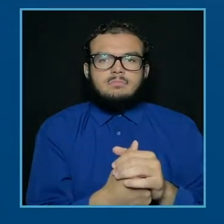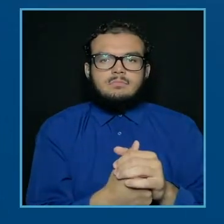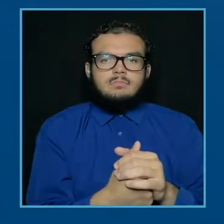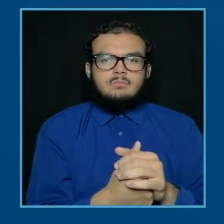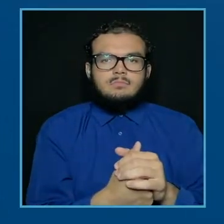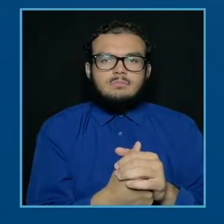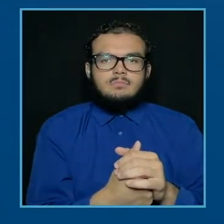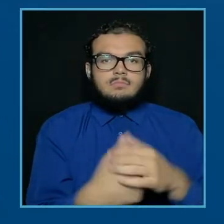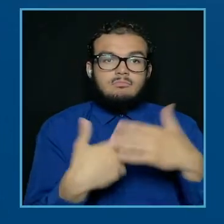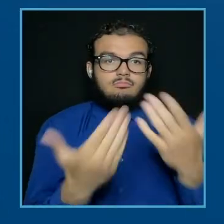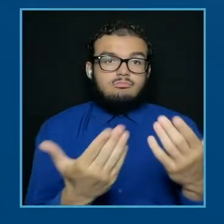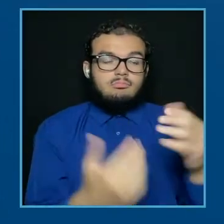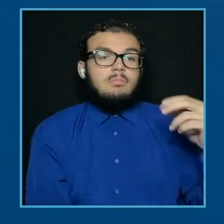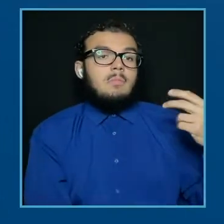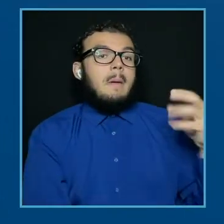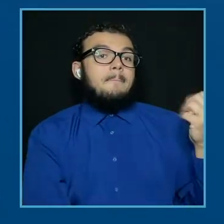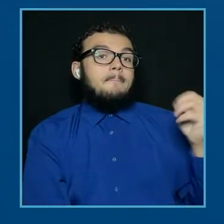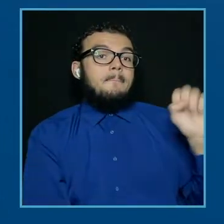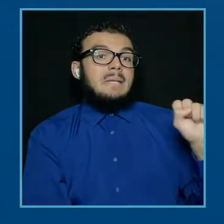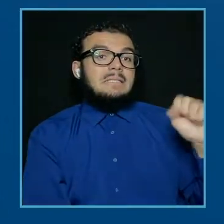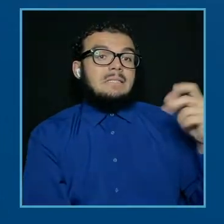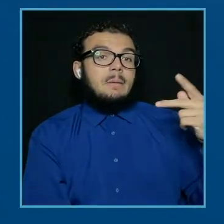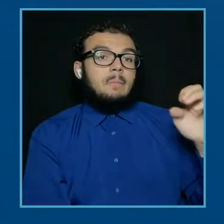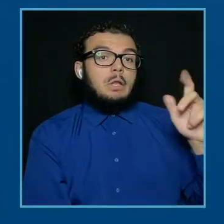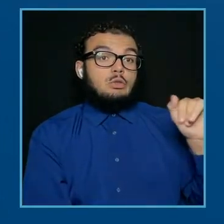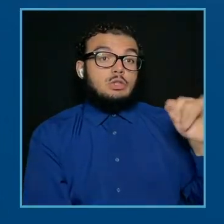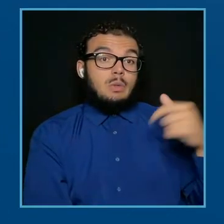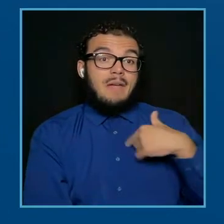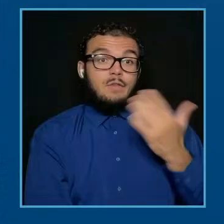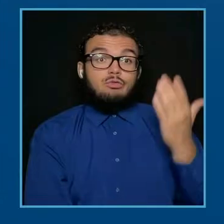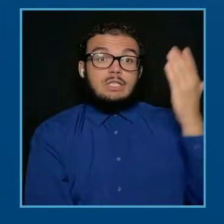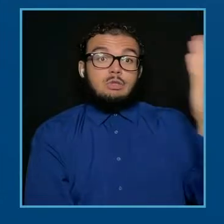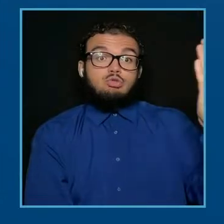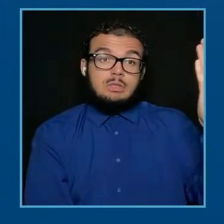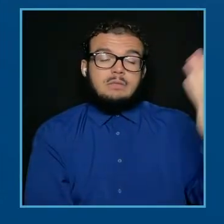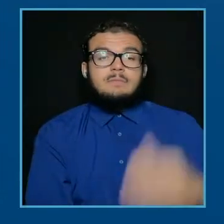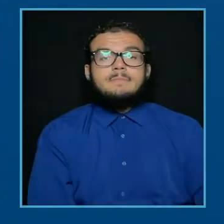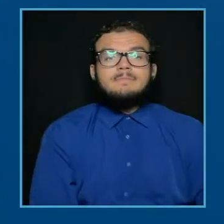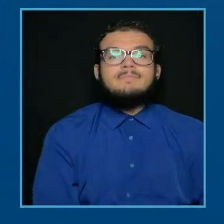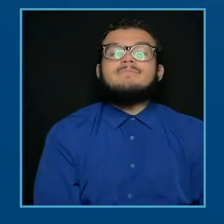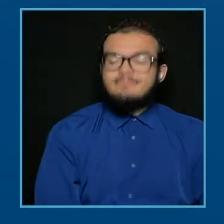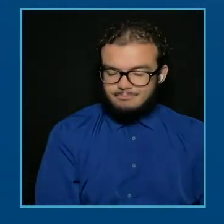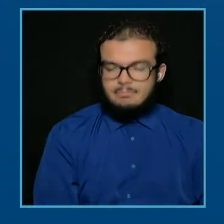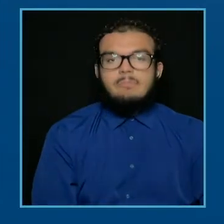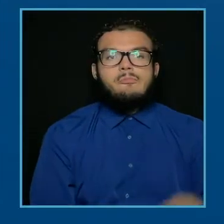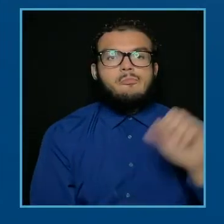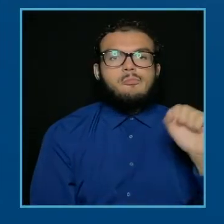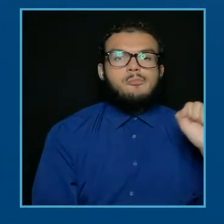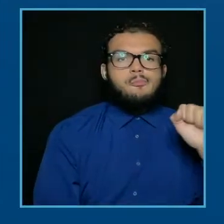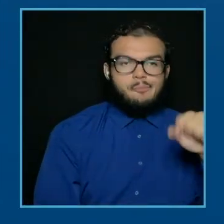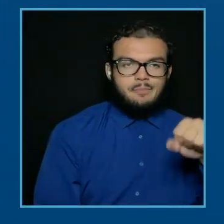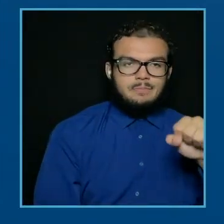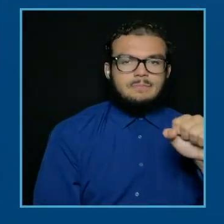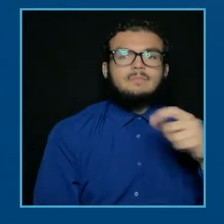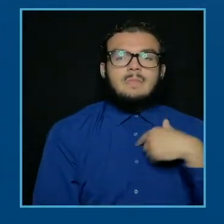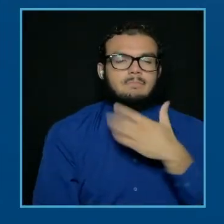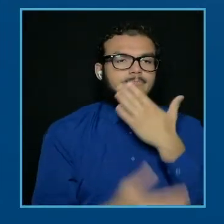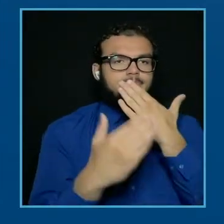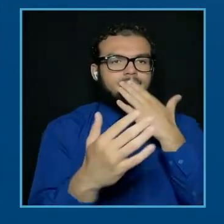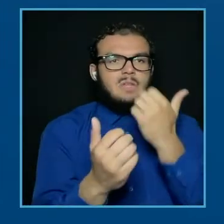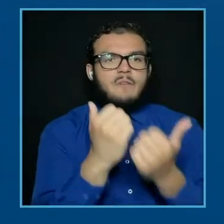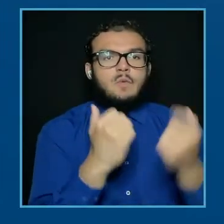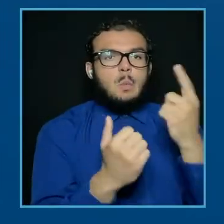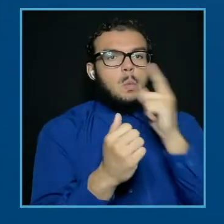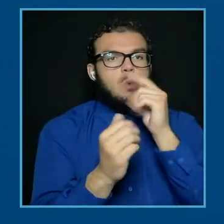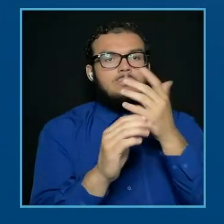Ms. Pelosi. Ms. Pelosi, do you have a resolution you'd like to present? I do. Thank you. And thank you to everyone who presented and